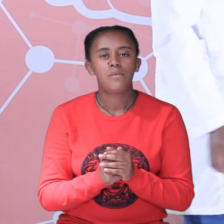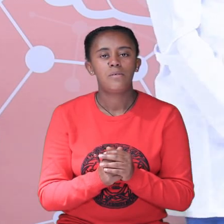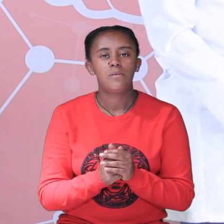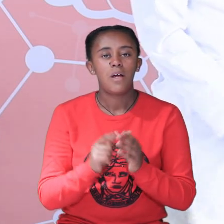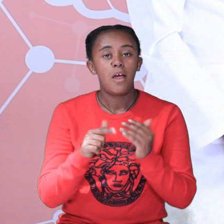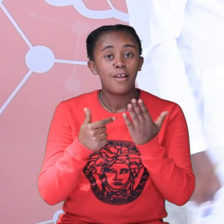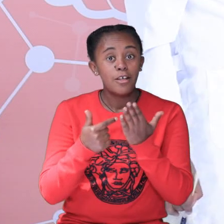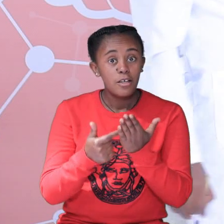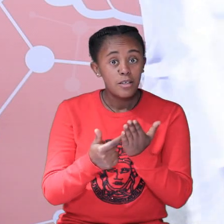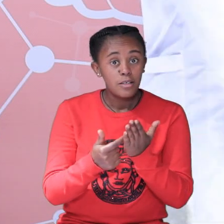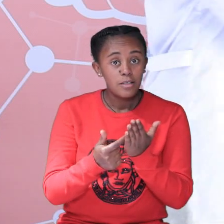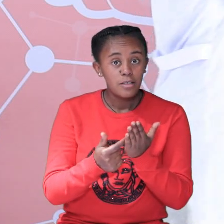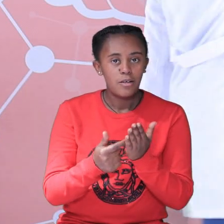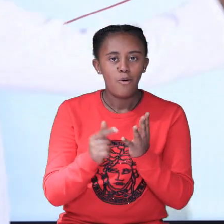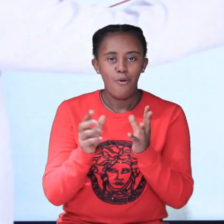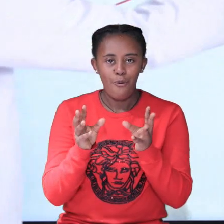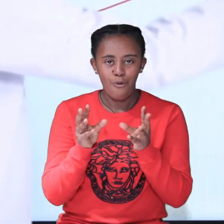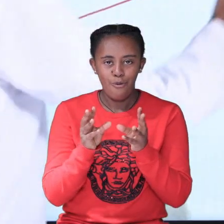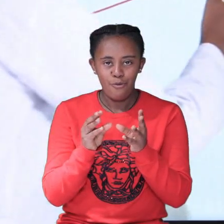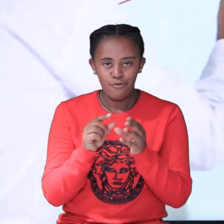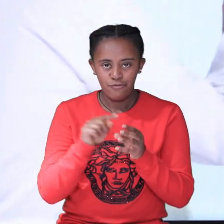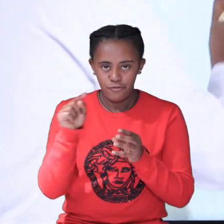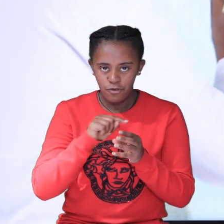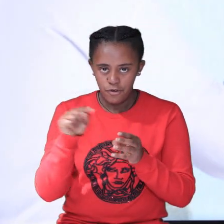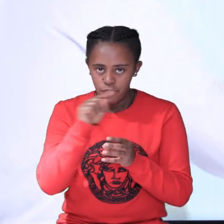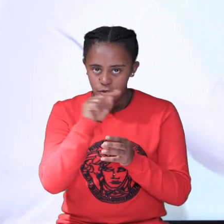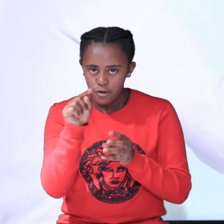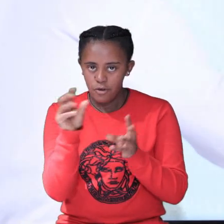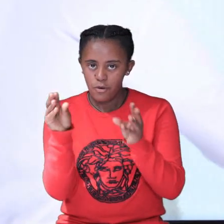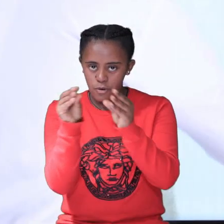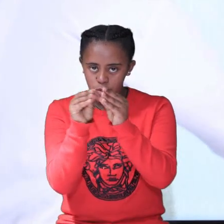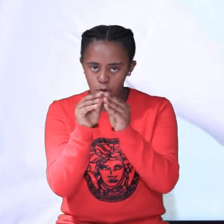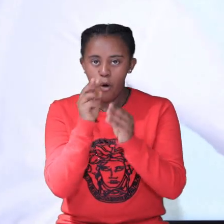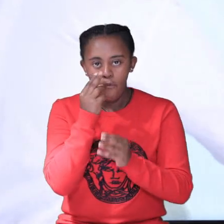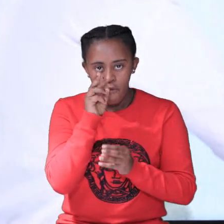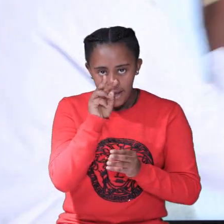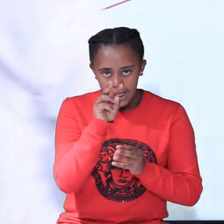this is converging beam. This is focus.